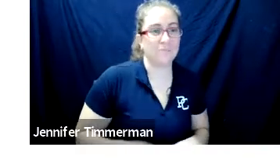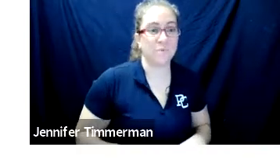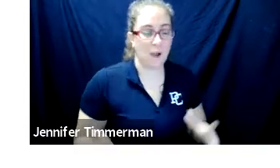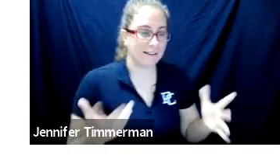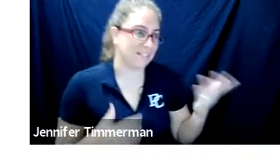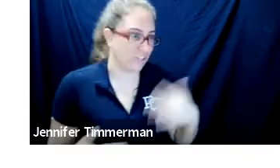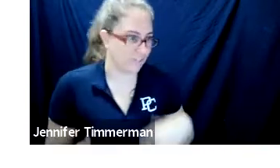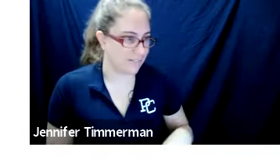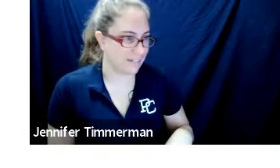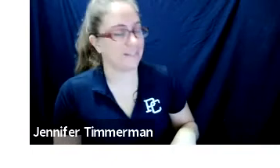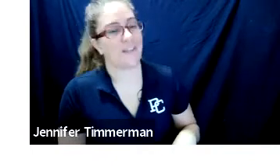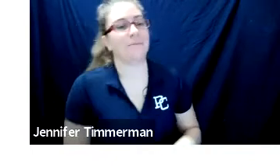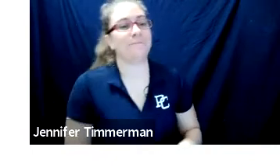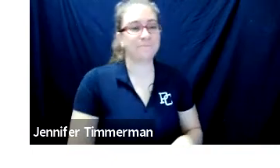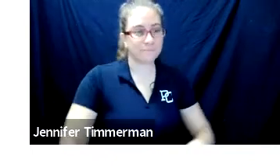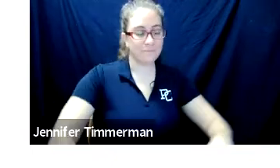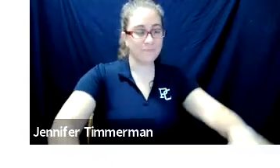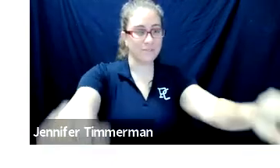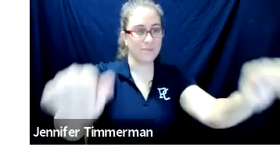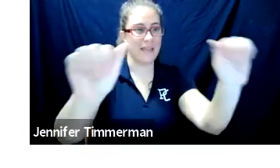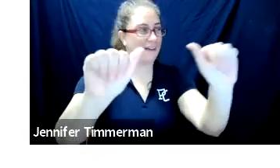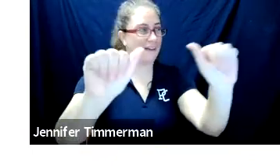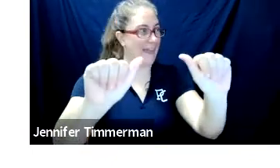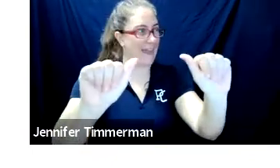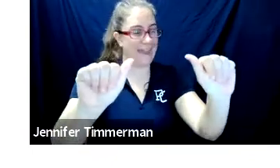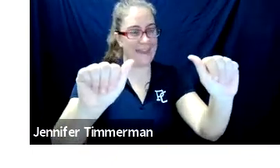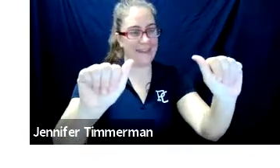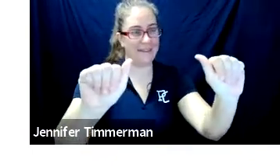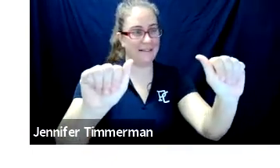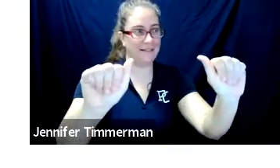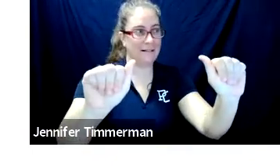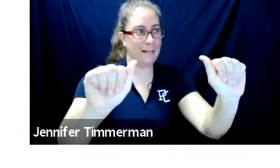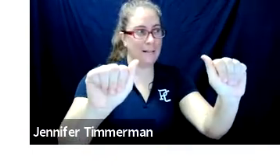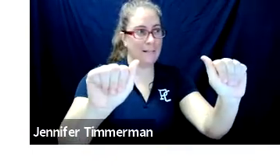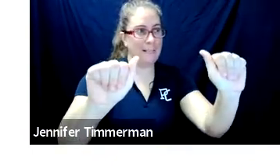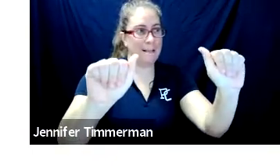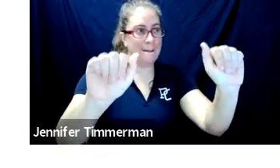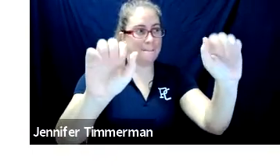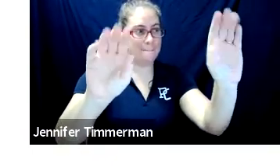your names. We'll practice each other's names together. So we have A,